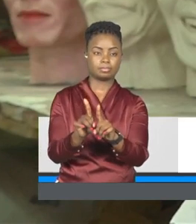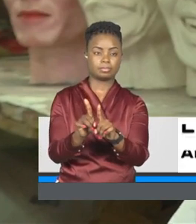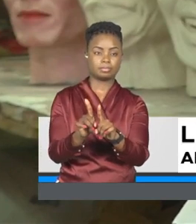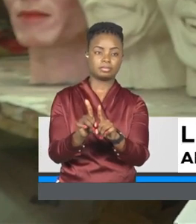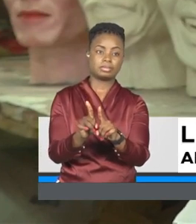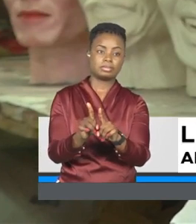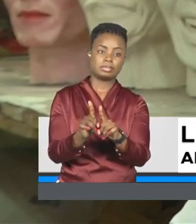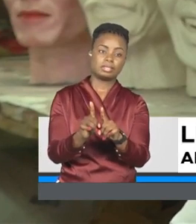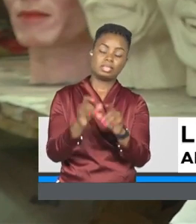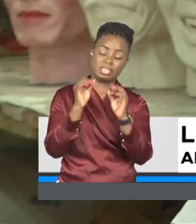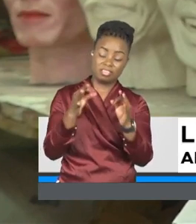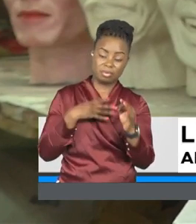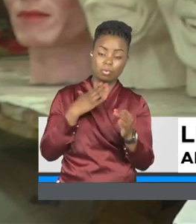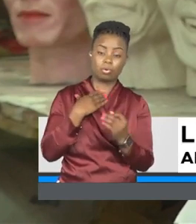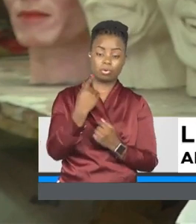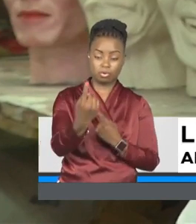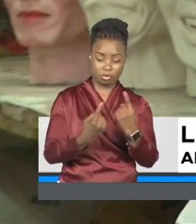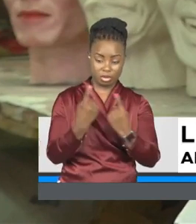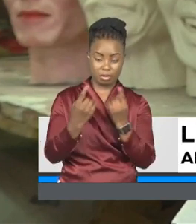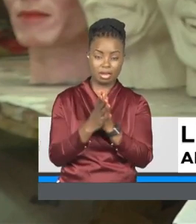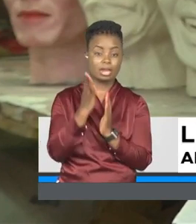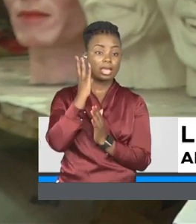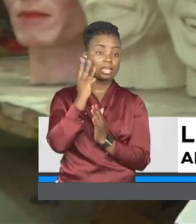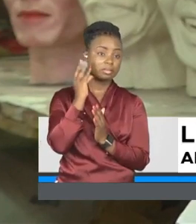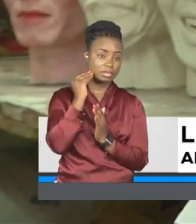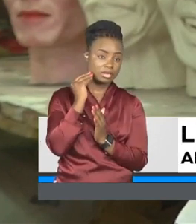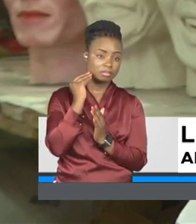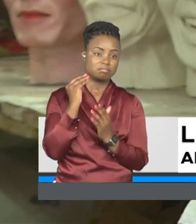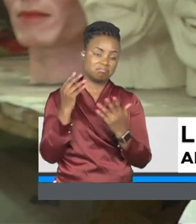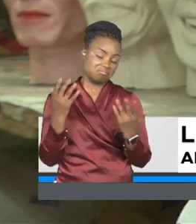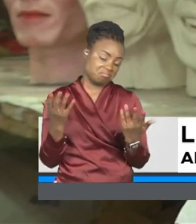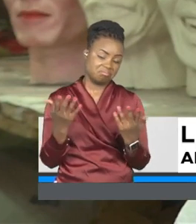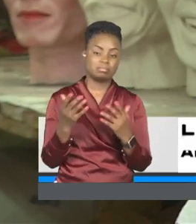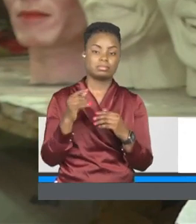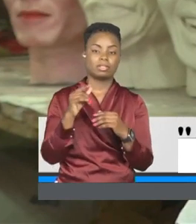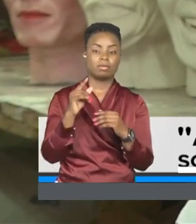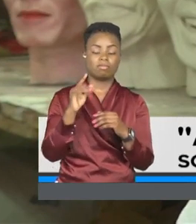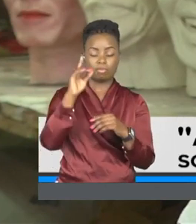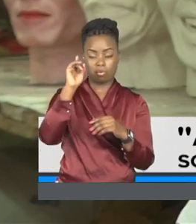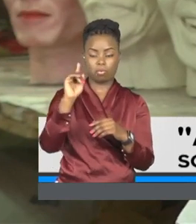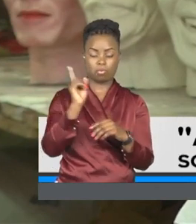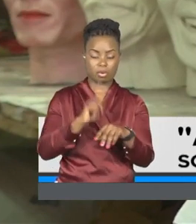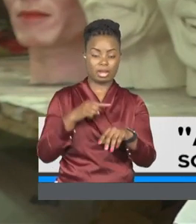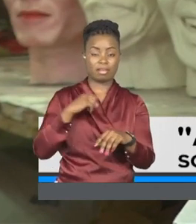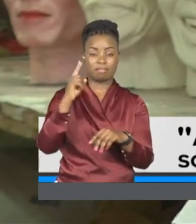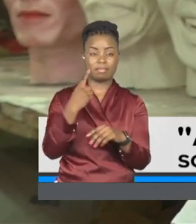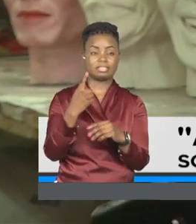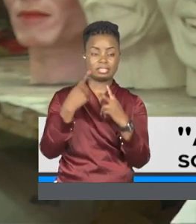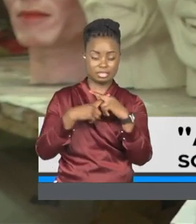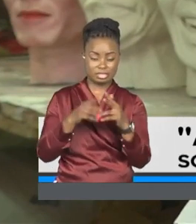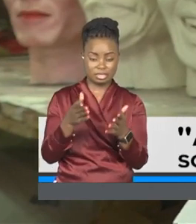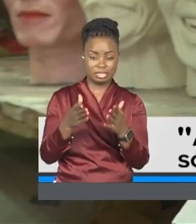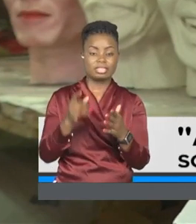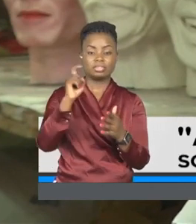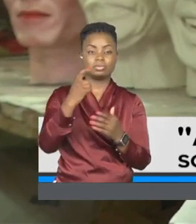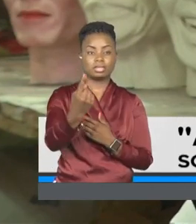to invite people to come and experience the very same thing I experienced back then in 2004 when I first went to the medium to saw it, to actually come up